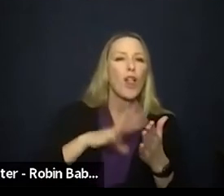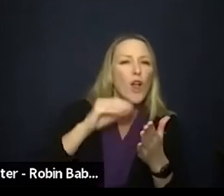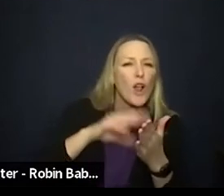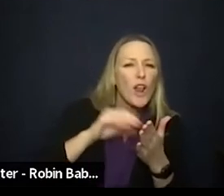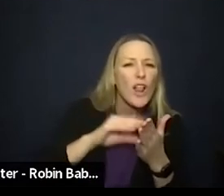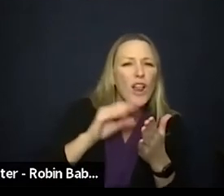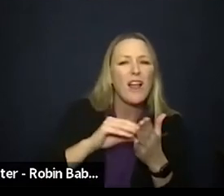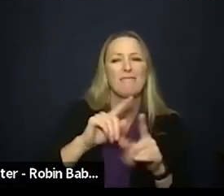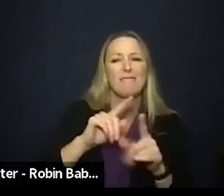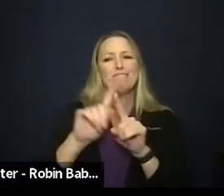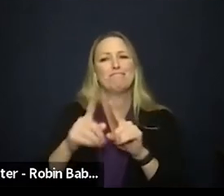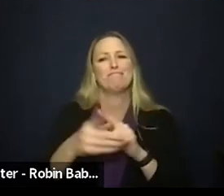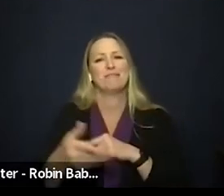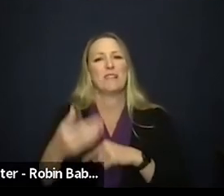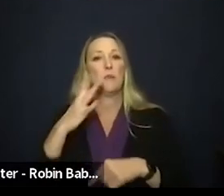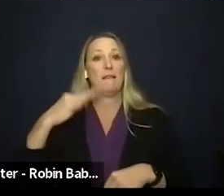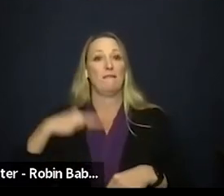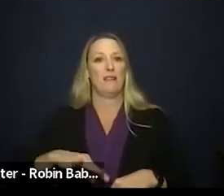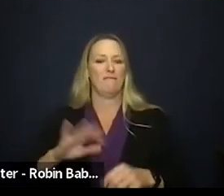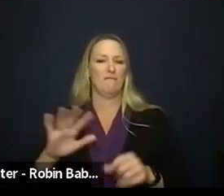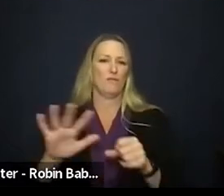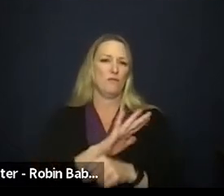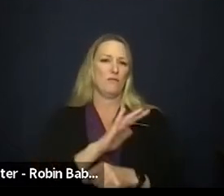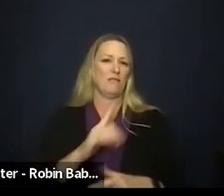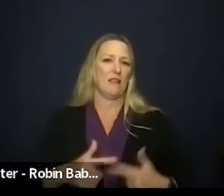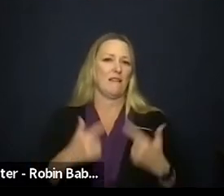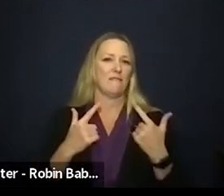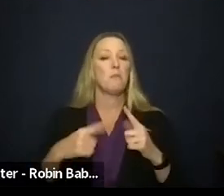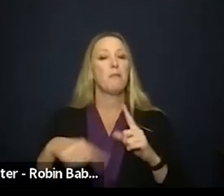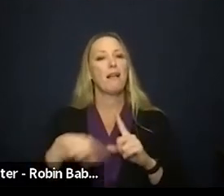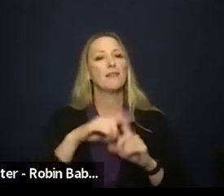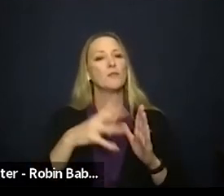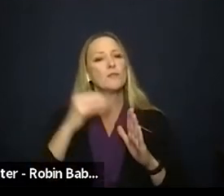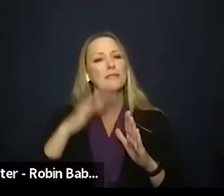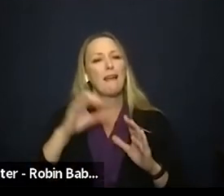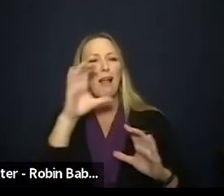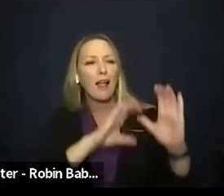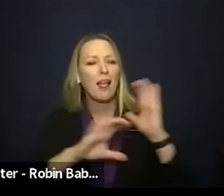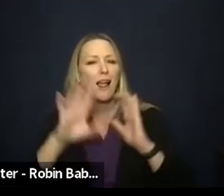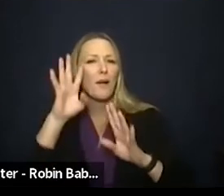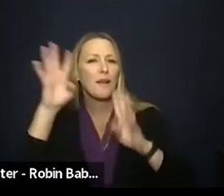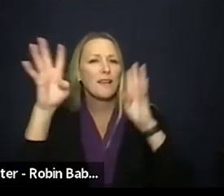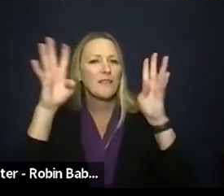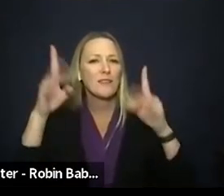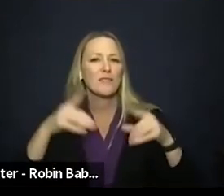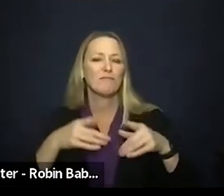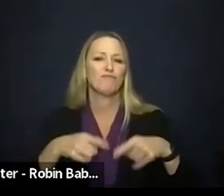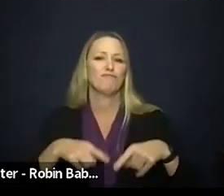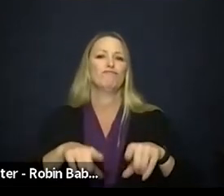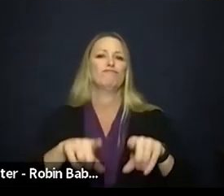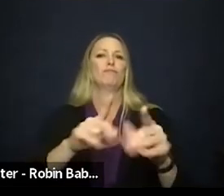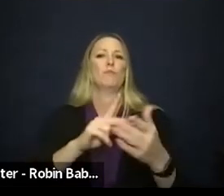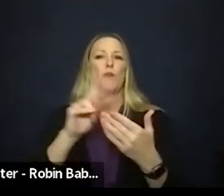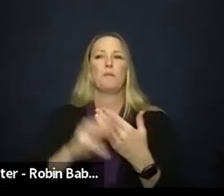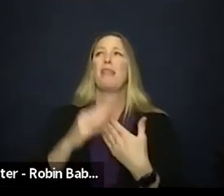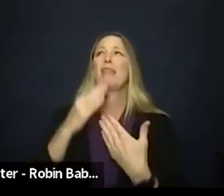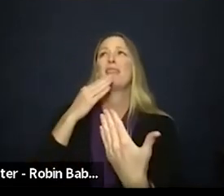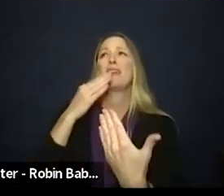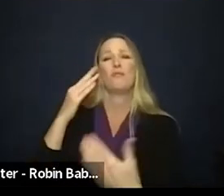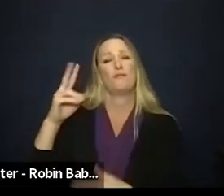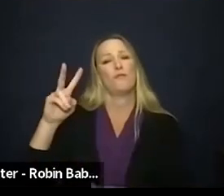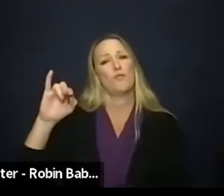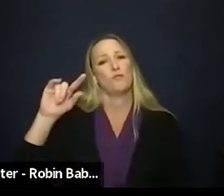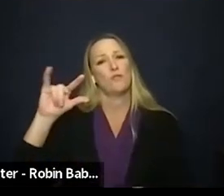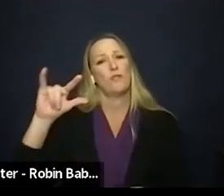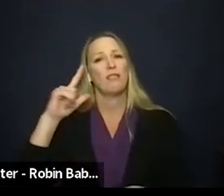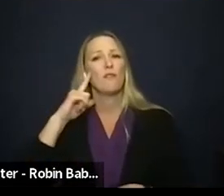their lives and students will be able to explore their creativity throughout the program thank you to virgil for recognizing the immense importance of